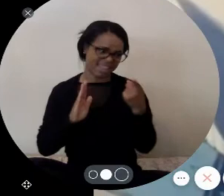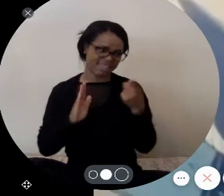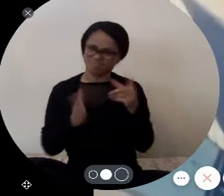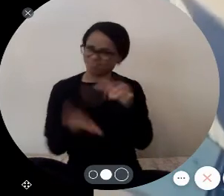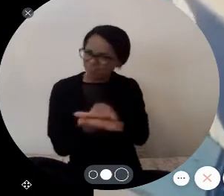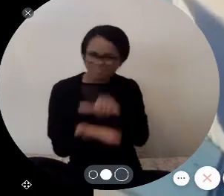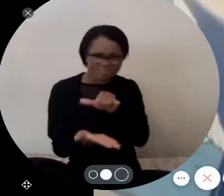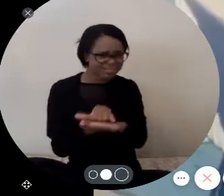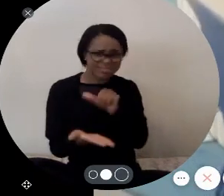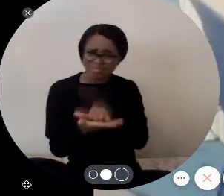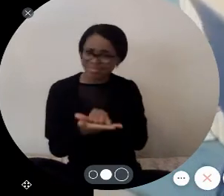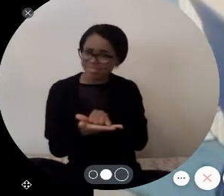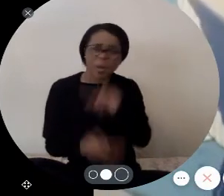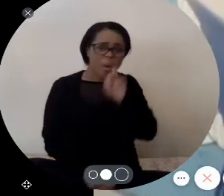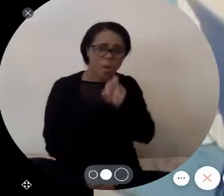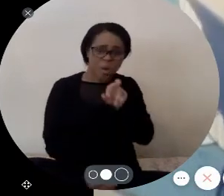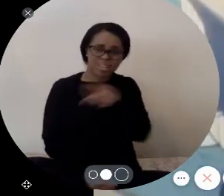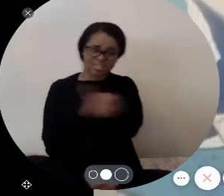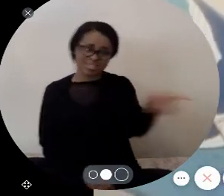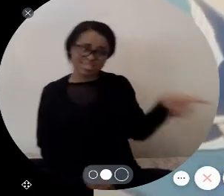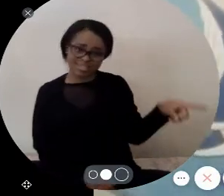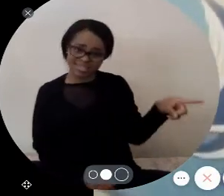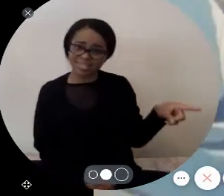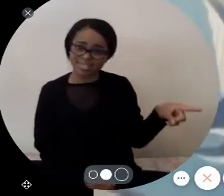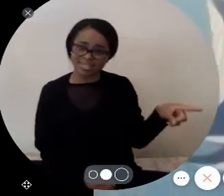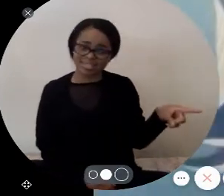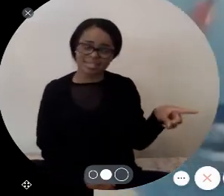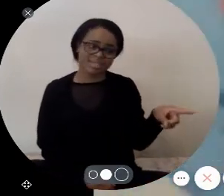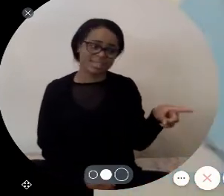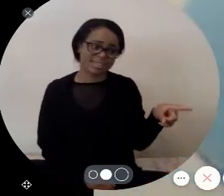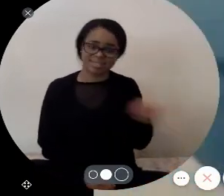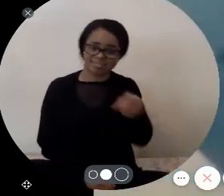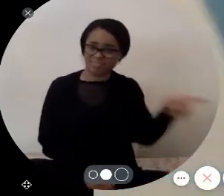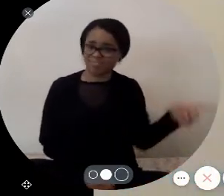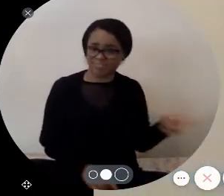impossible or mean that they are not true.